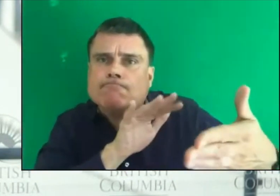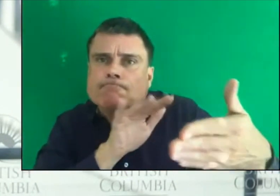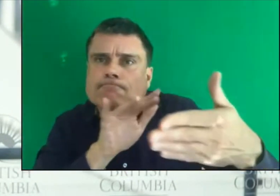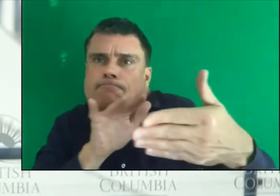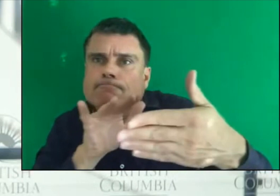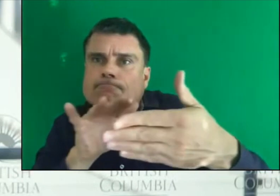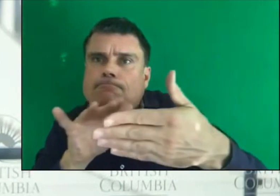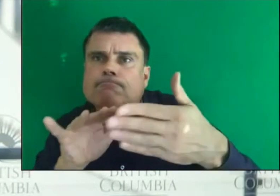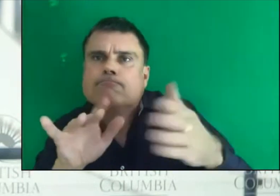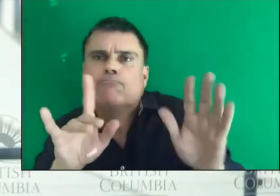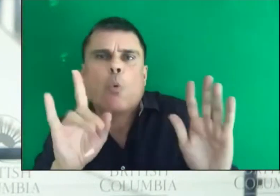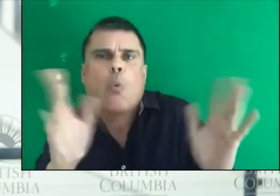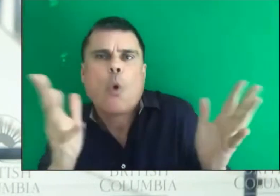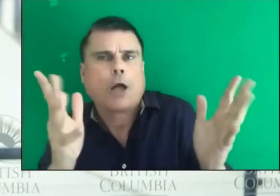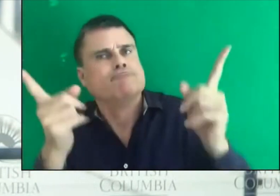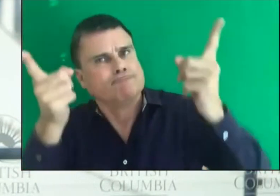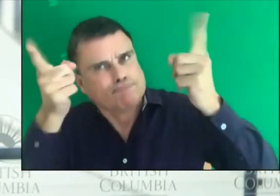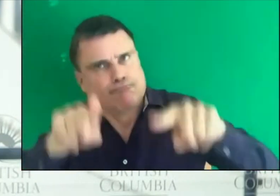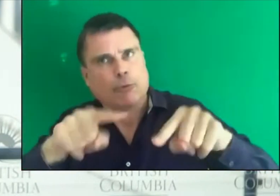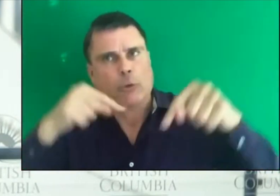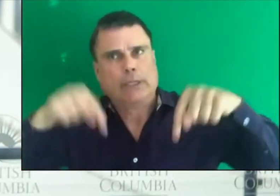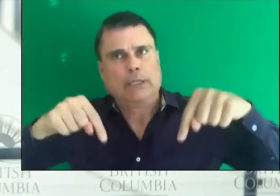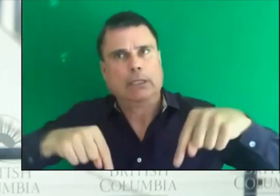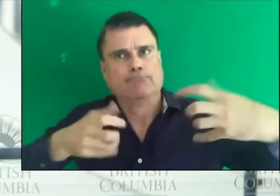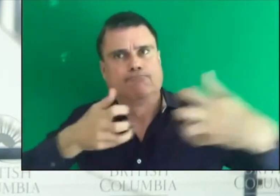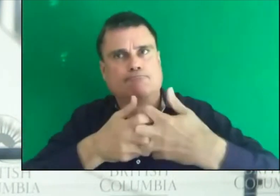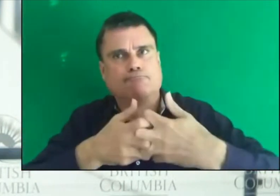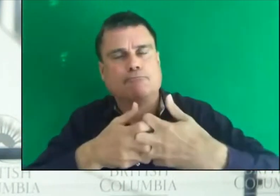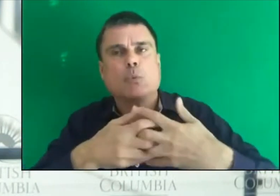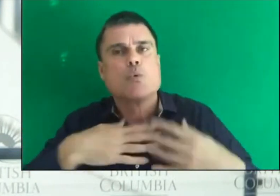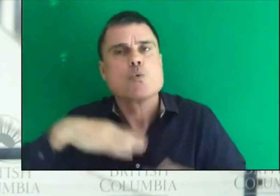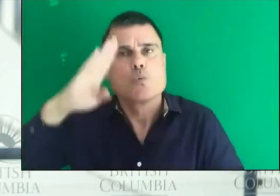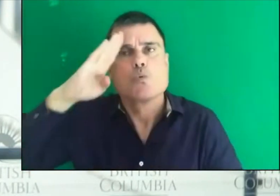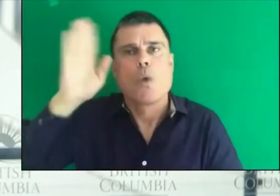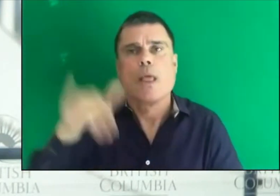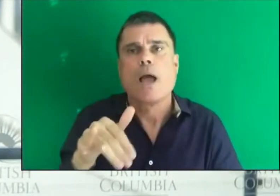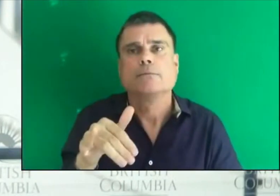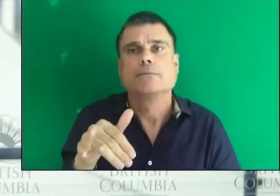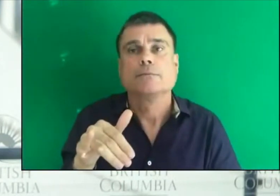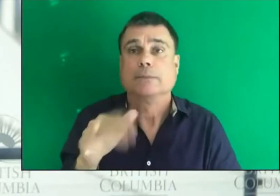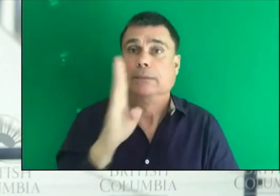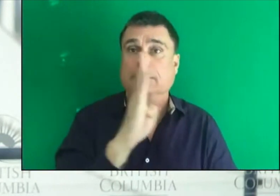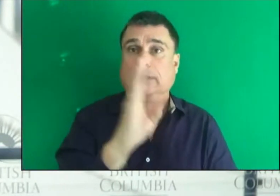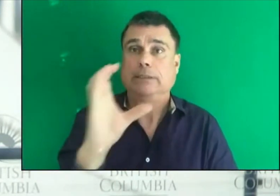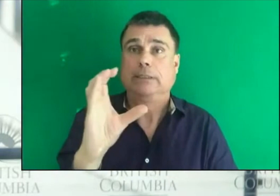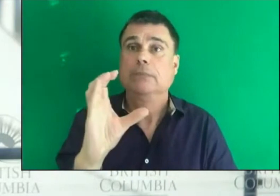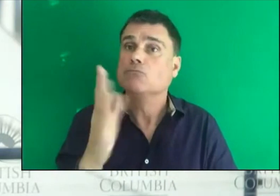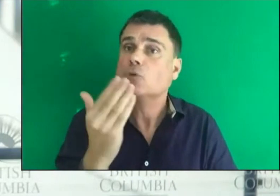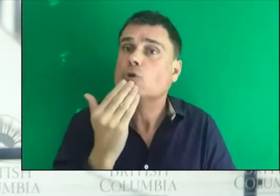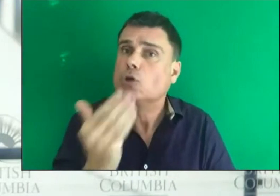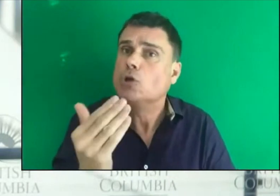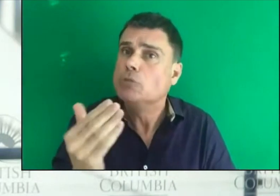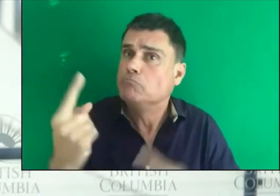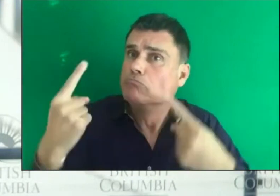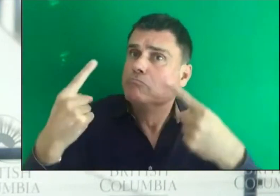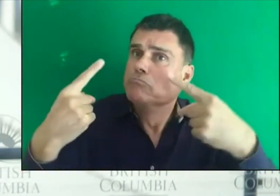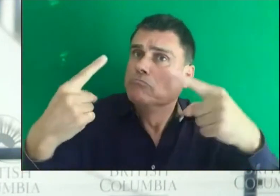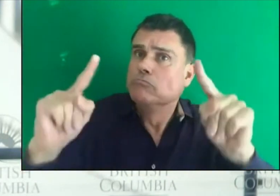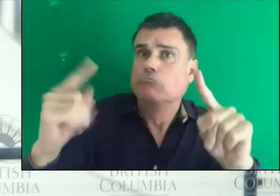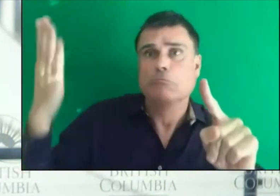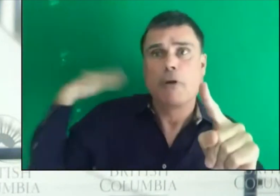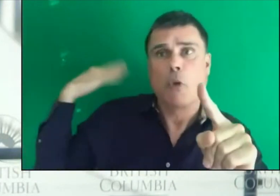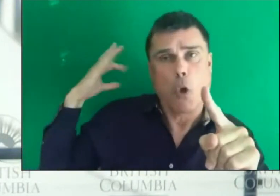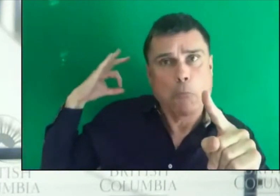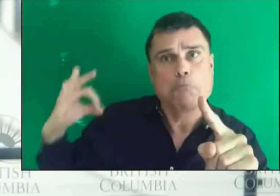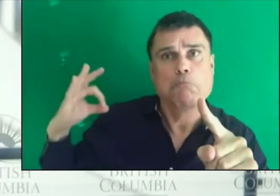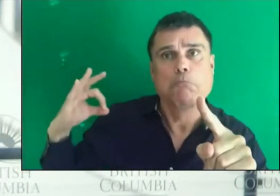numbers, like to, orders of magnitude lower than they are right here in British Columbia. Is there any consideration to taking those kind of measures to get this under